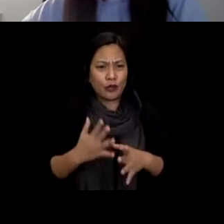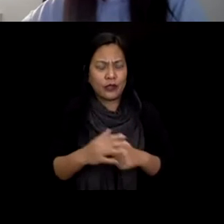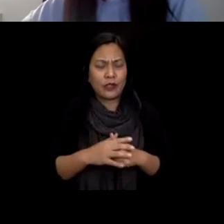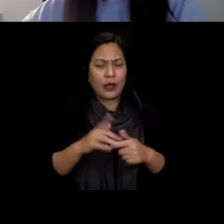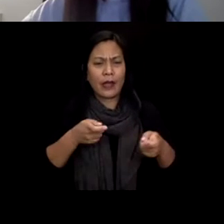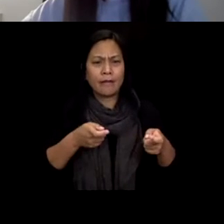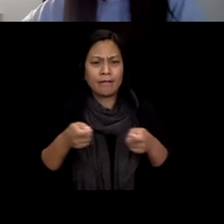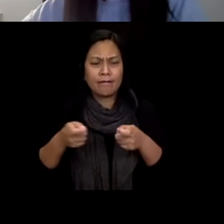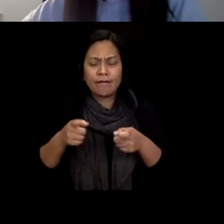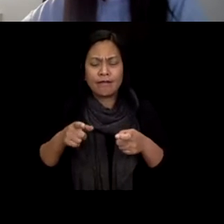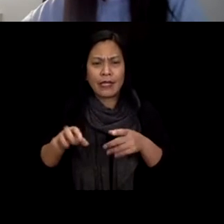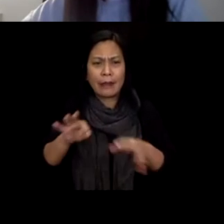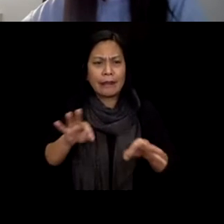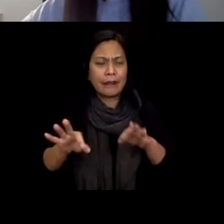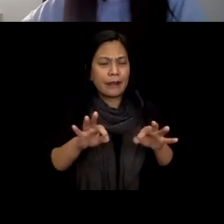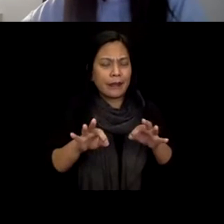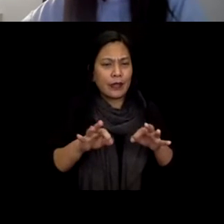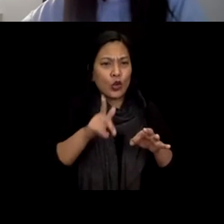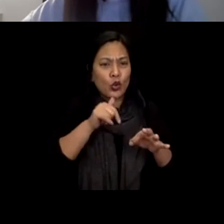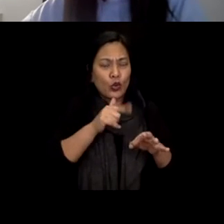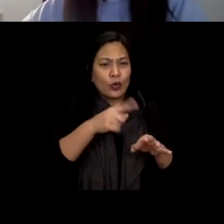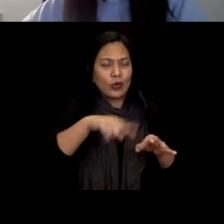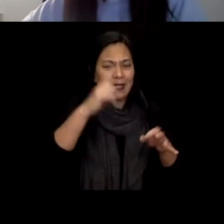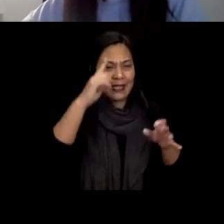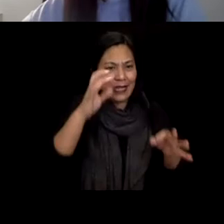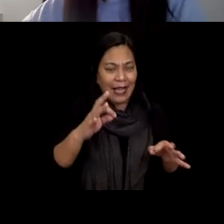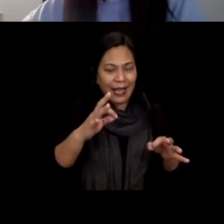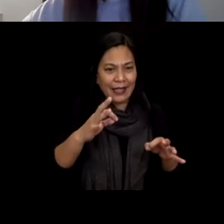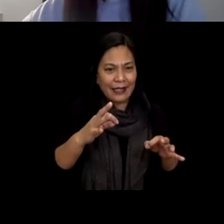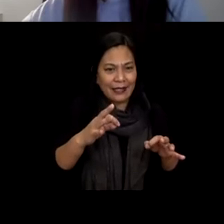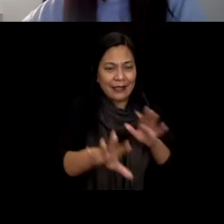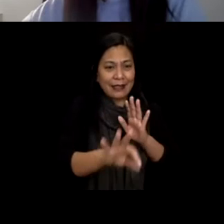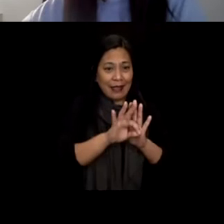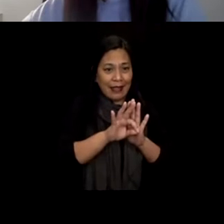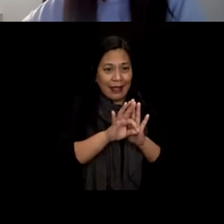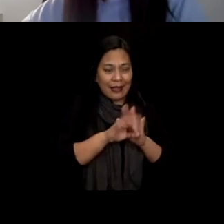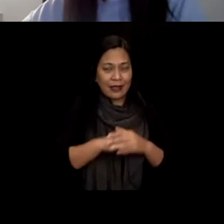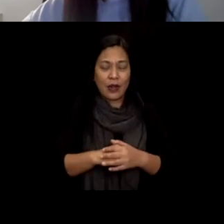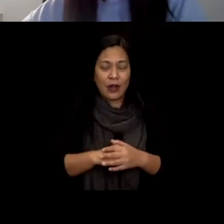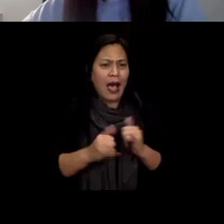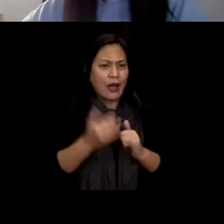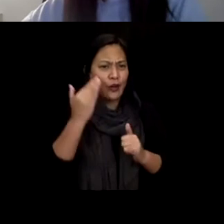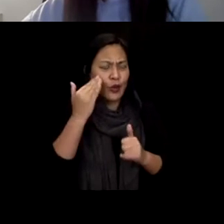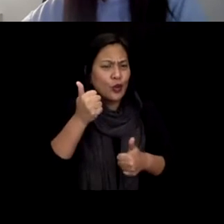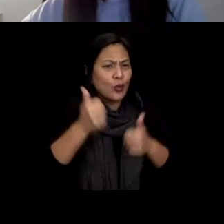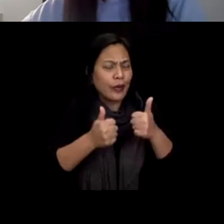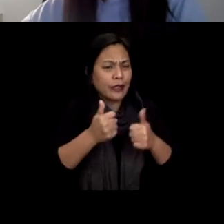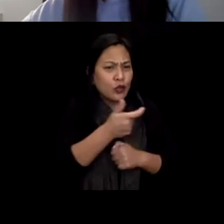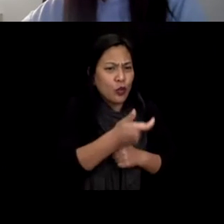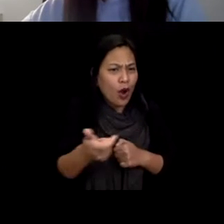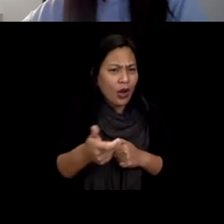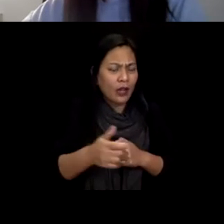who's making decisions, how are submissions being seen, if at all, you know, where's the submission